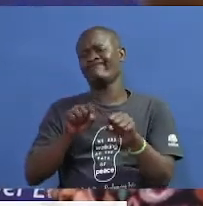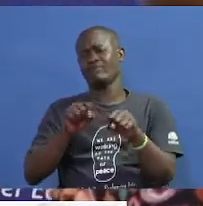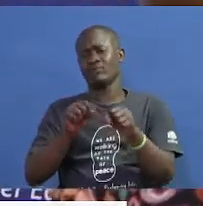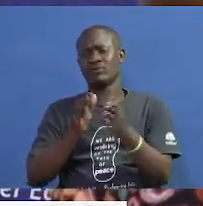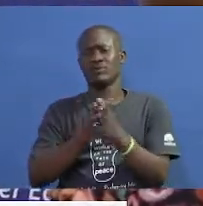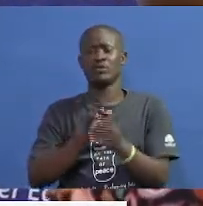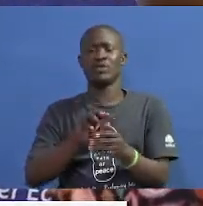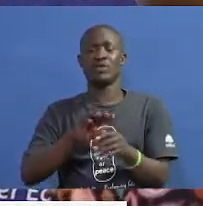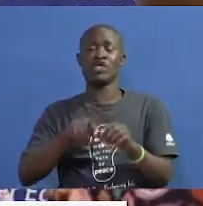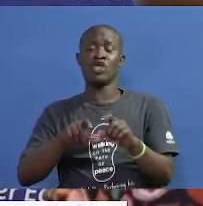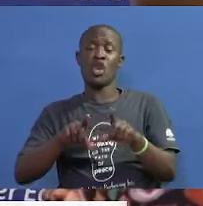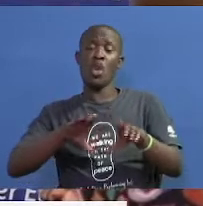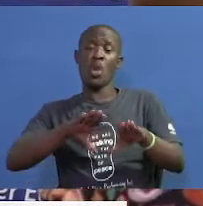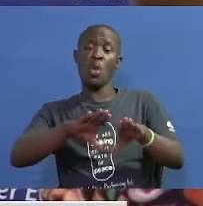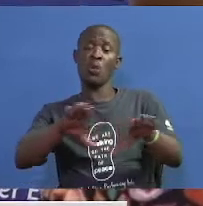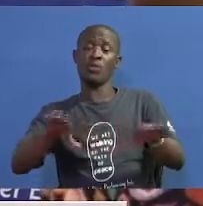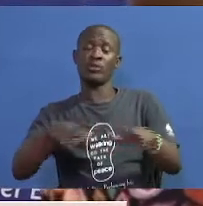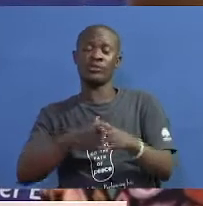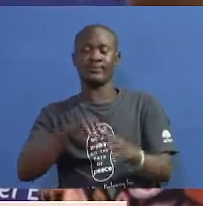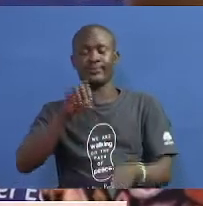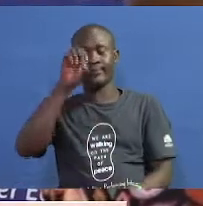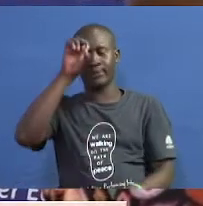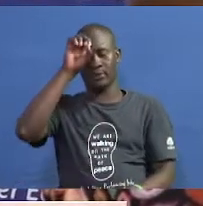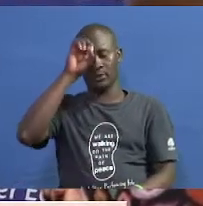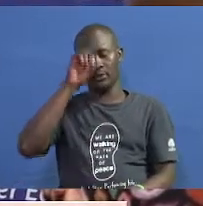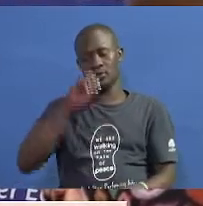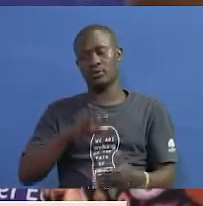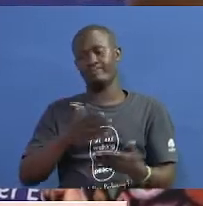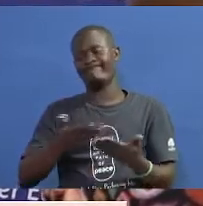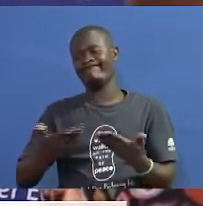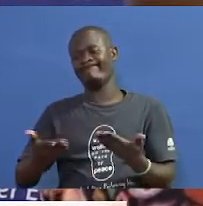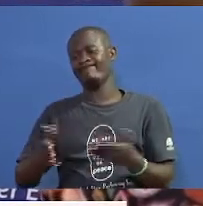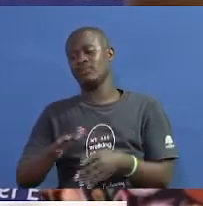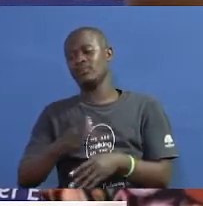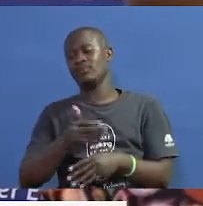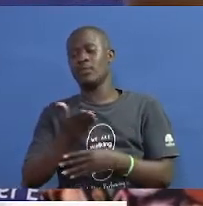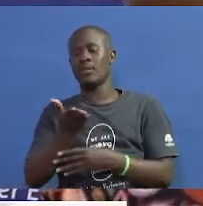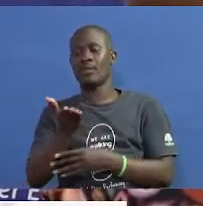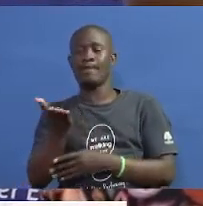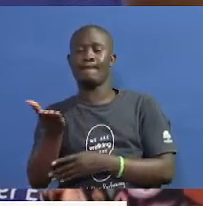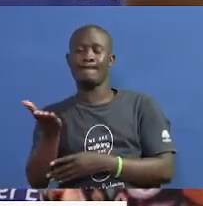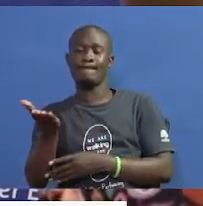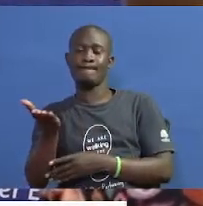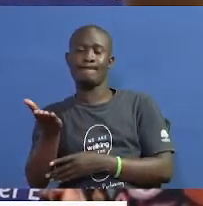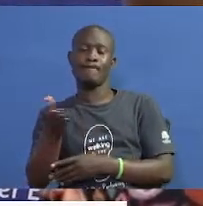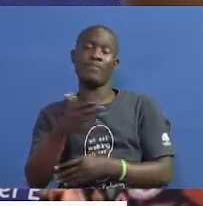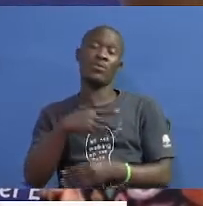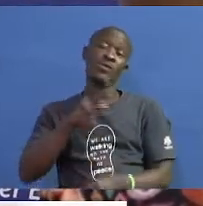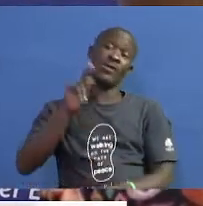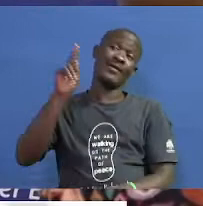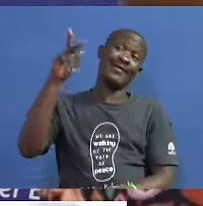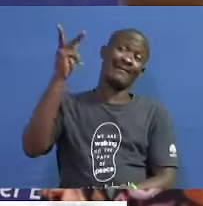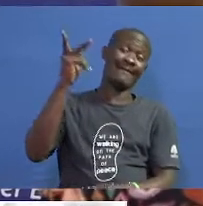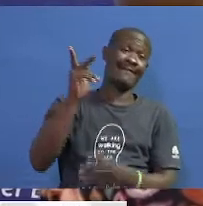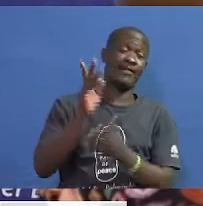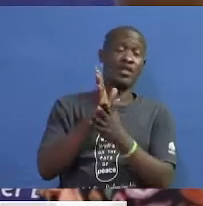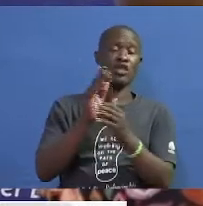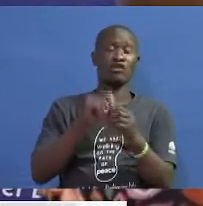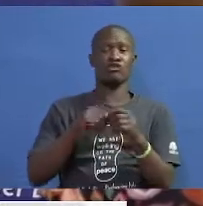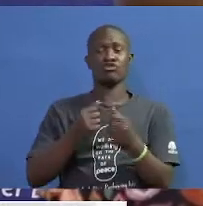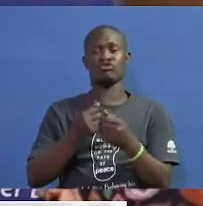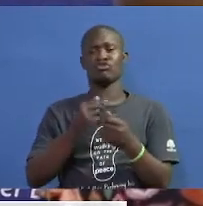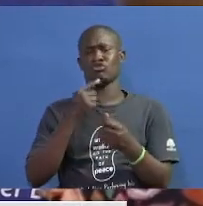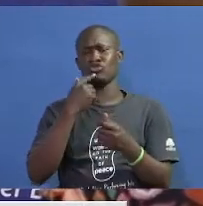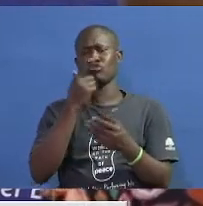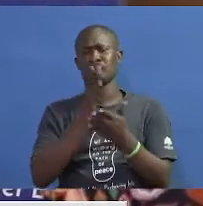possible, really localize the educational material. So have there be a Kenyan version of this that really speaks